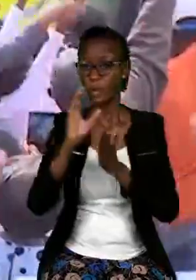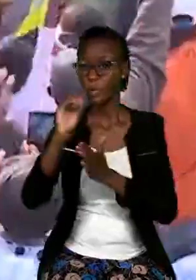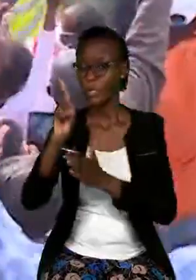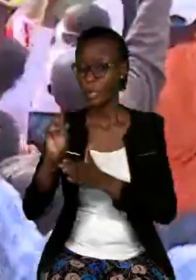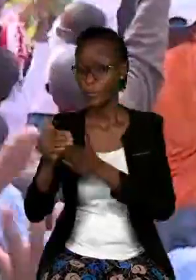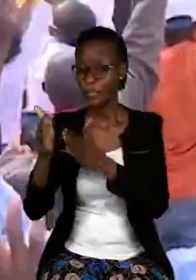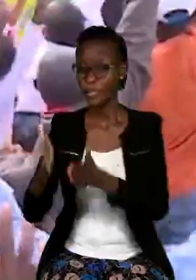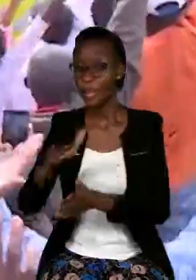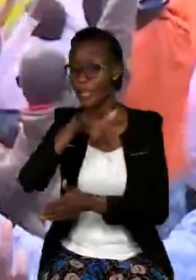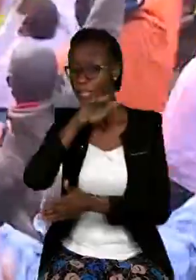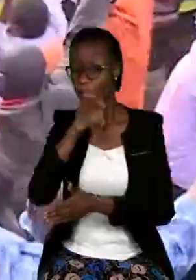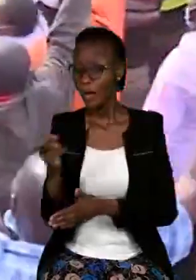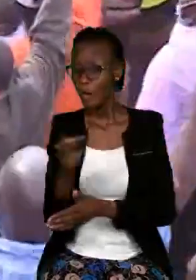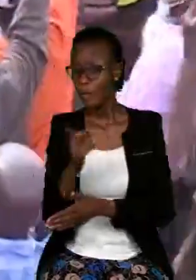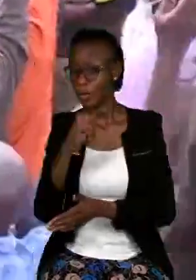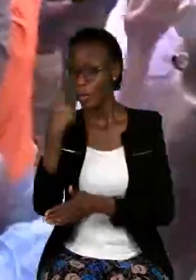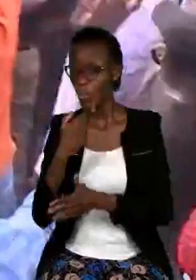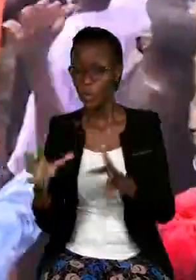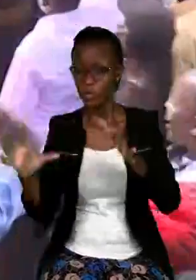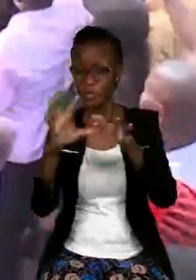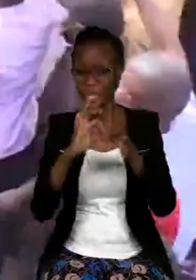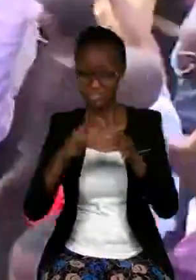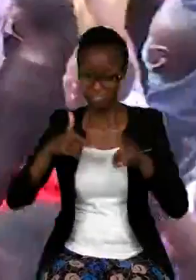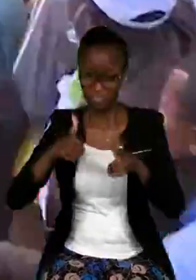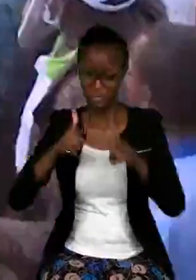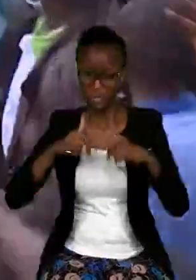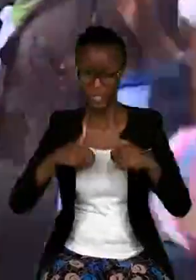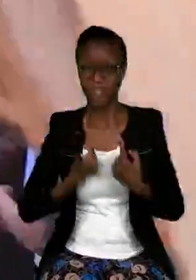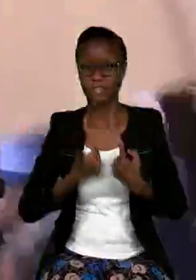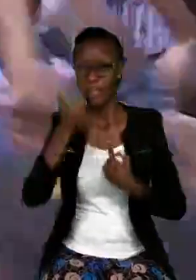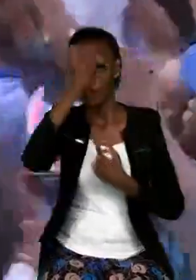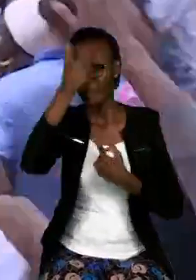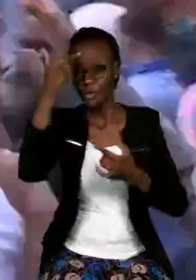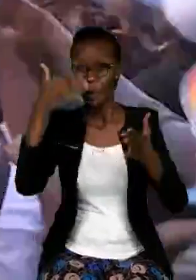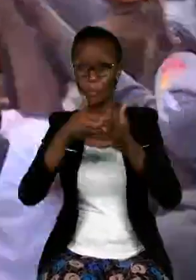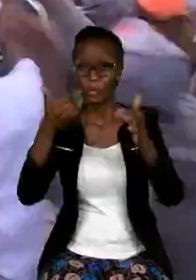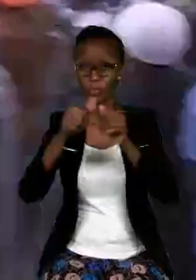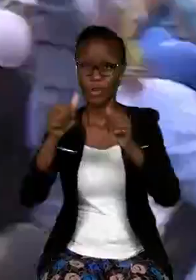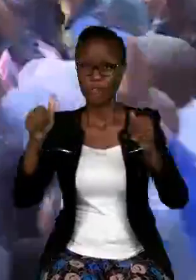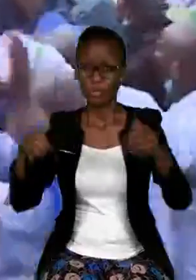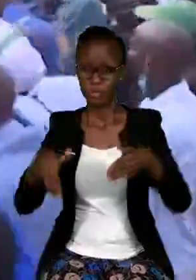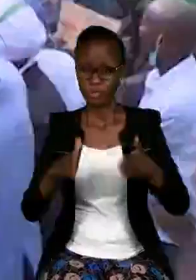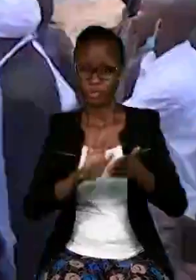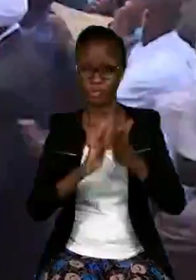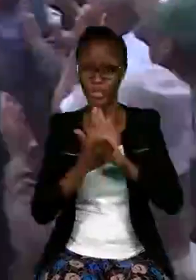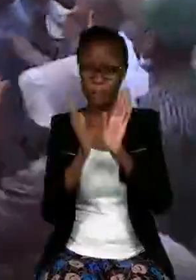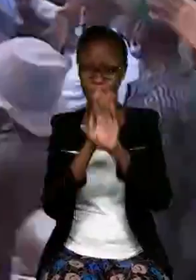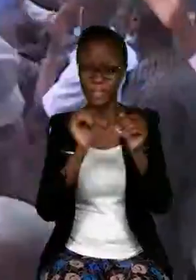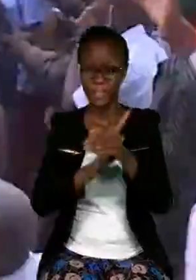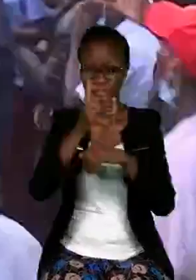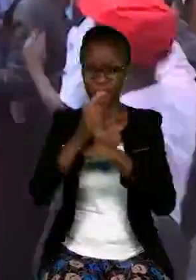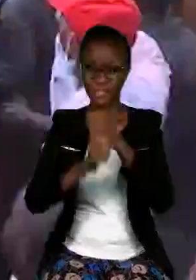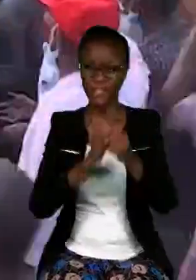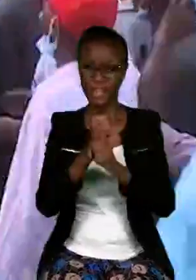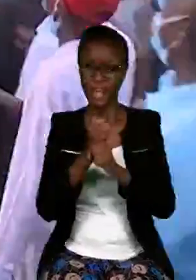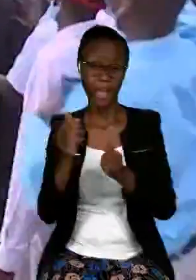Raila Odinga, accusing them of ganging up against him with the aim of denying him a chance of presidency next year. The DP has